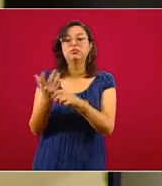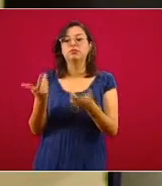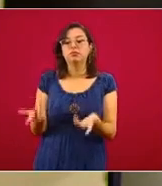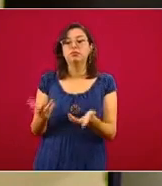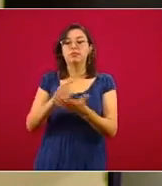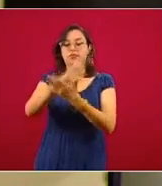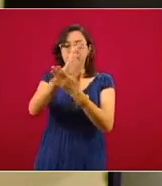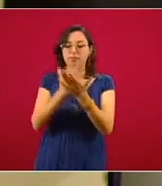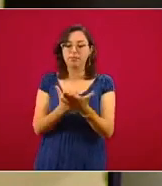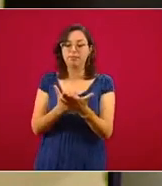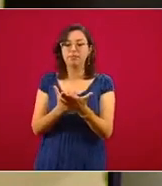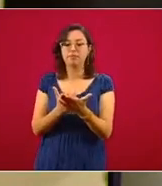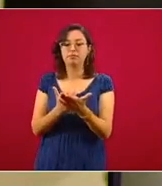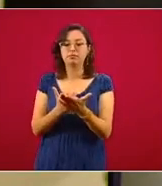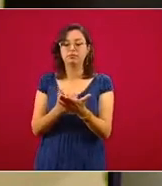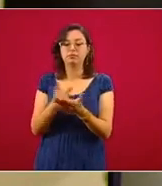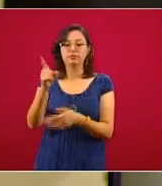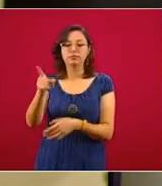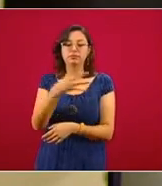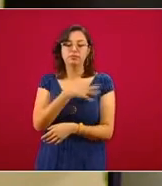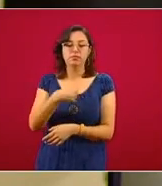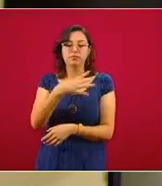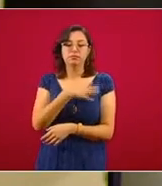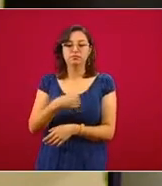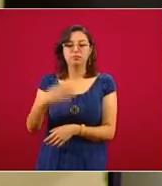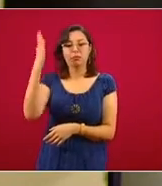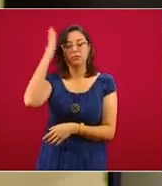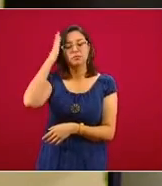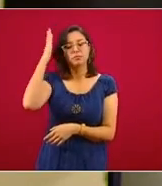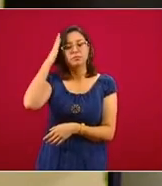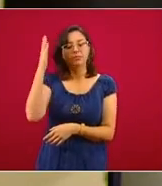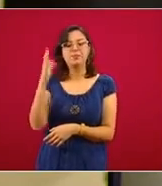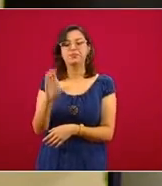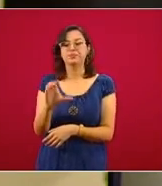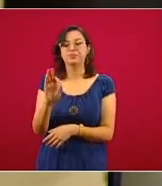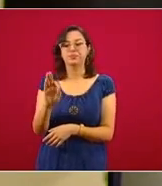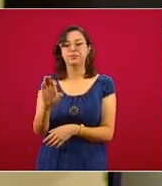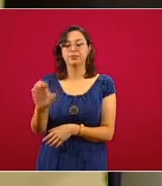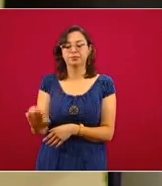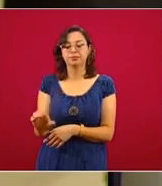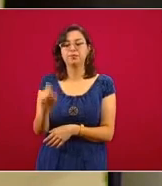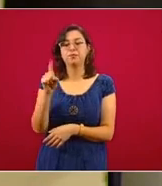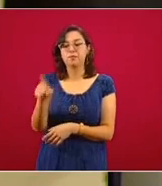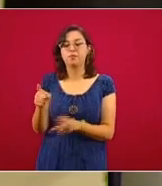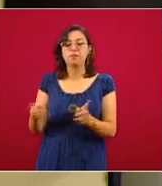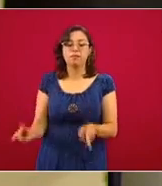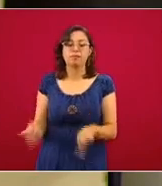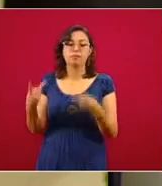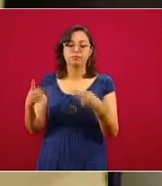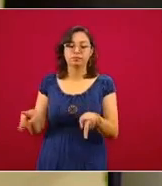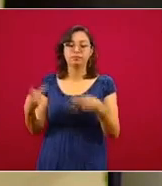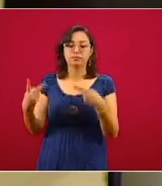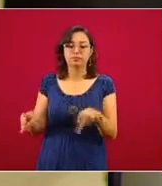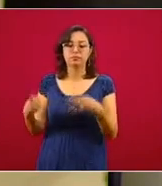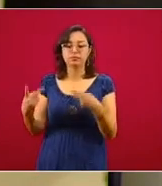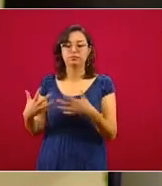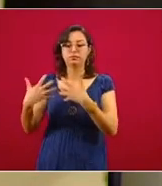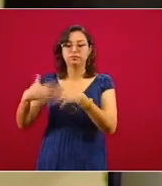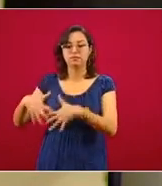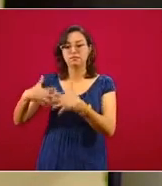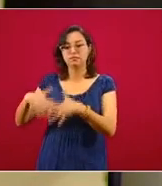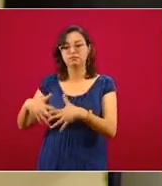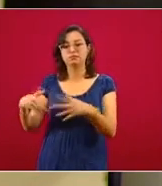that they have been buying those ventilators from the son of the CFE director, and they've